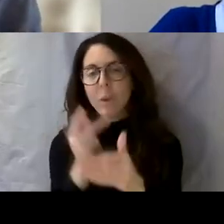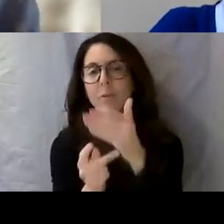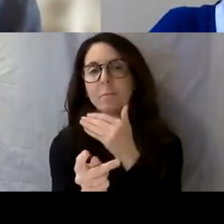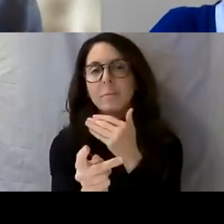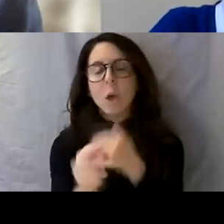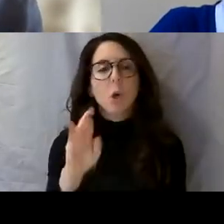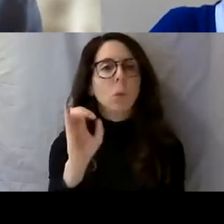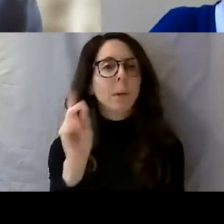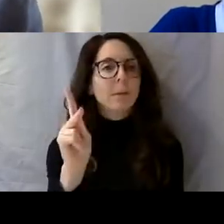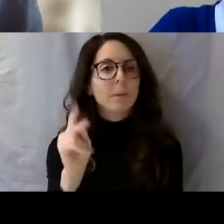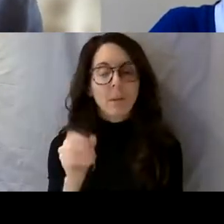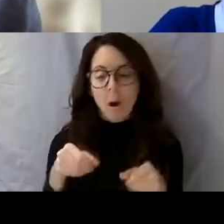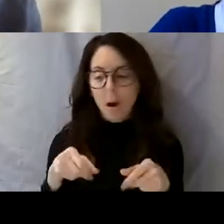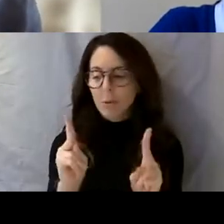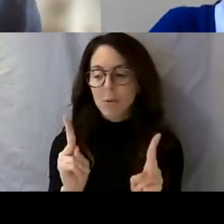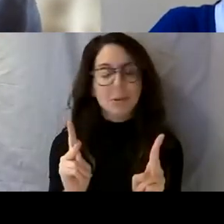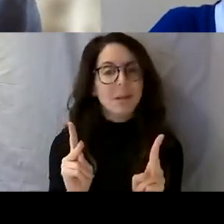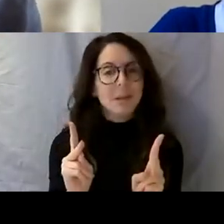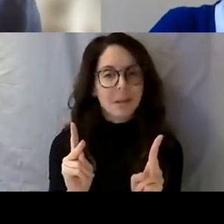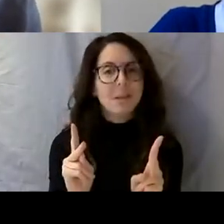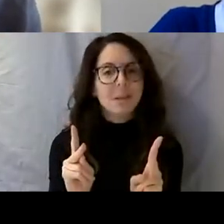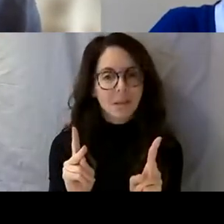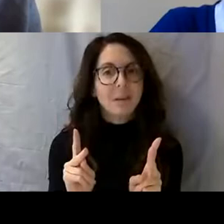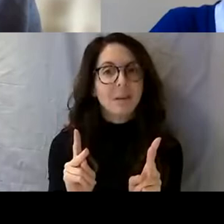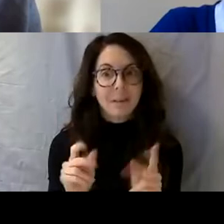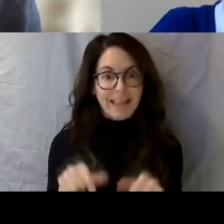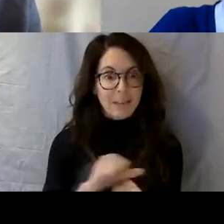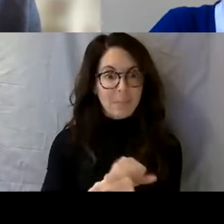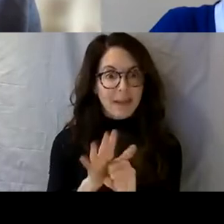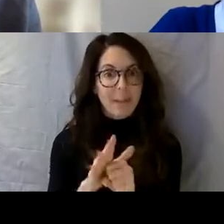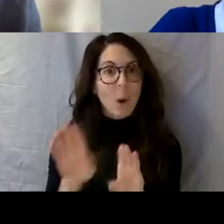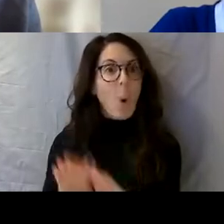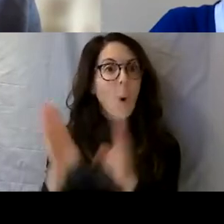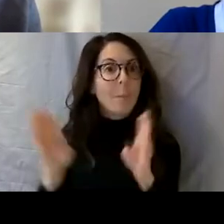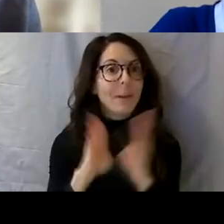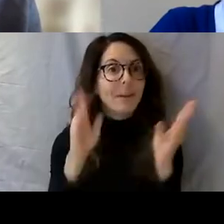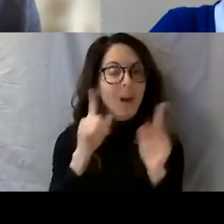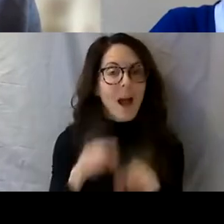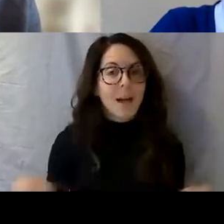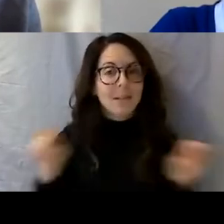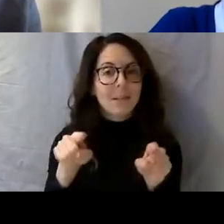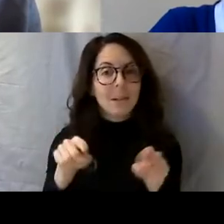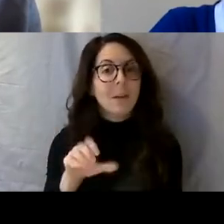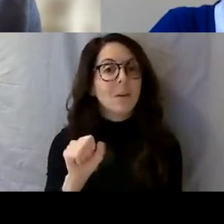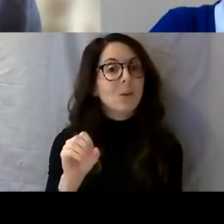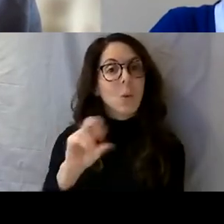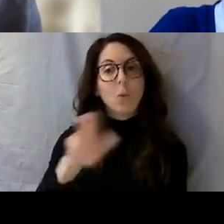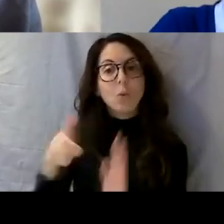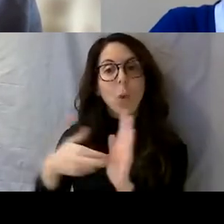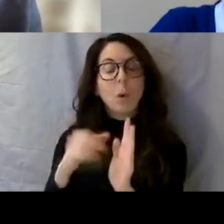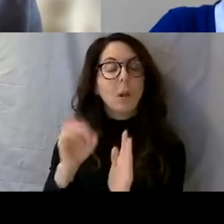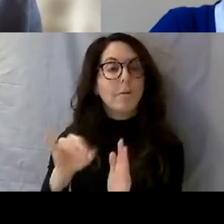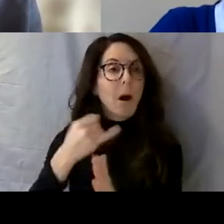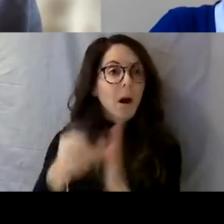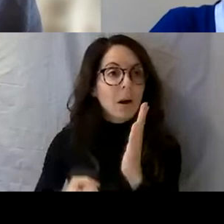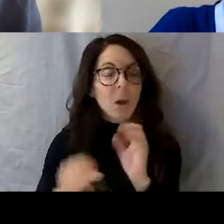and opportunities that this pandemic opened up, and rethink the role of arts